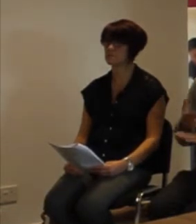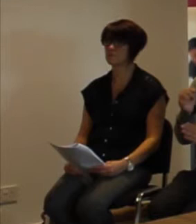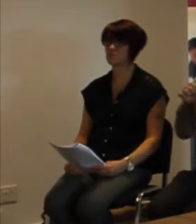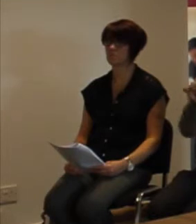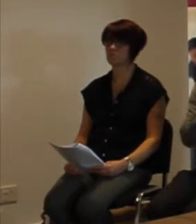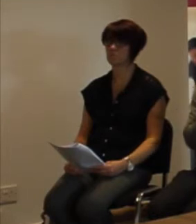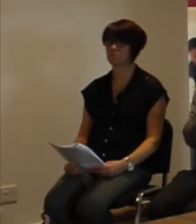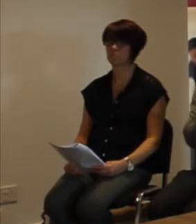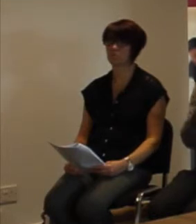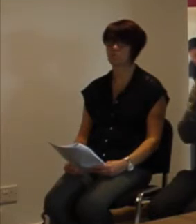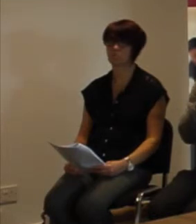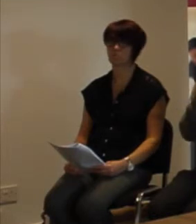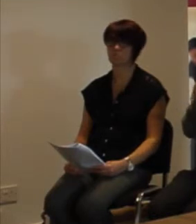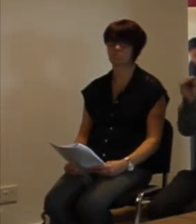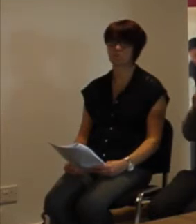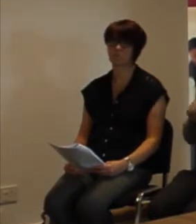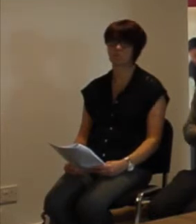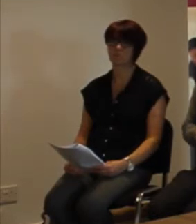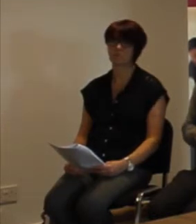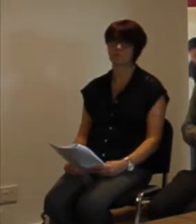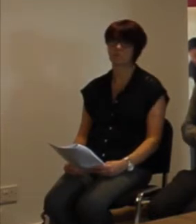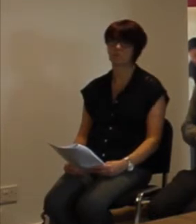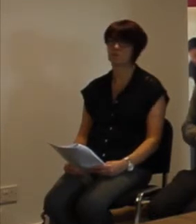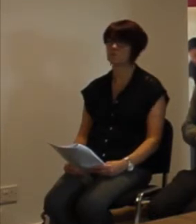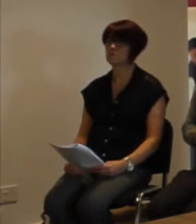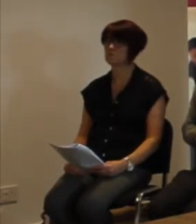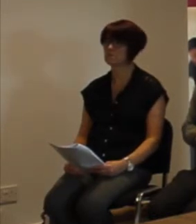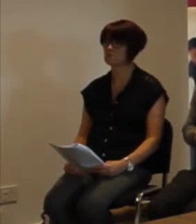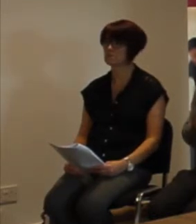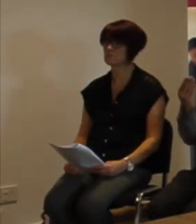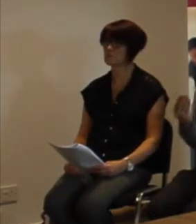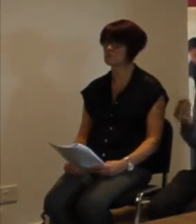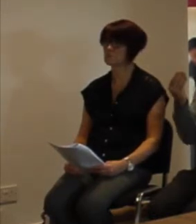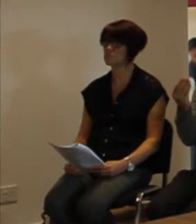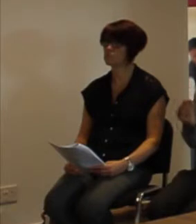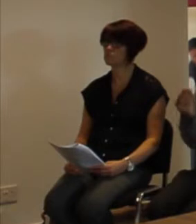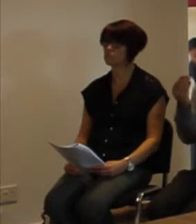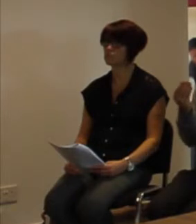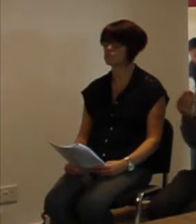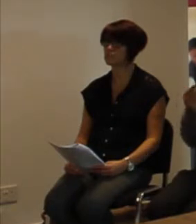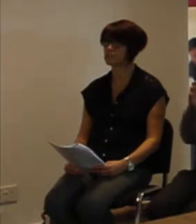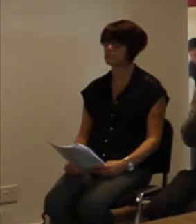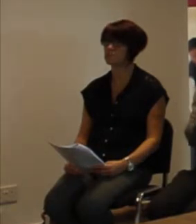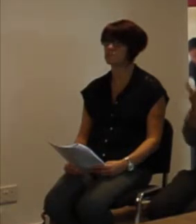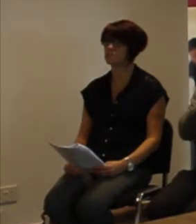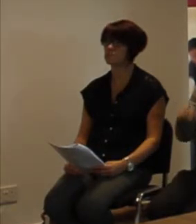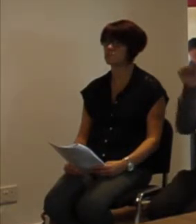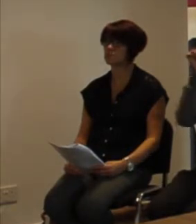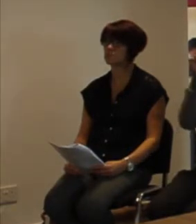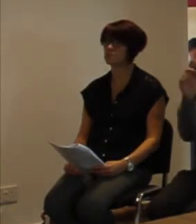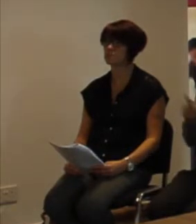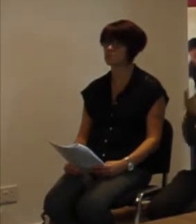information on them in here as well. Well, particularly in this one rather than this one, but have both of them. Be familiar with both.